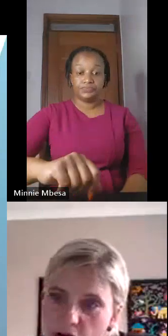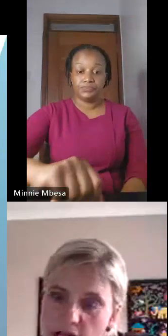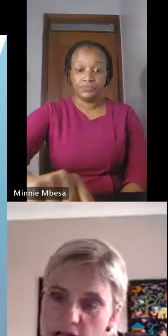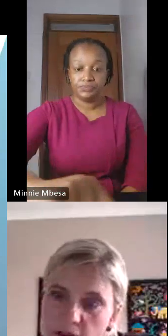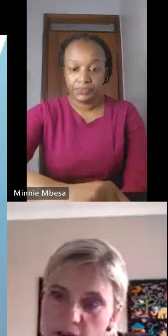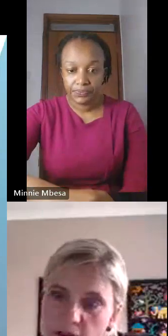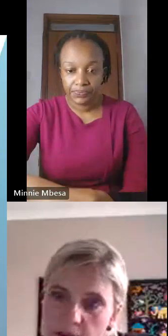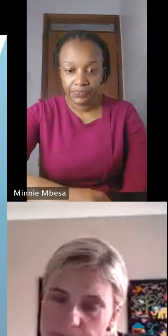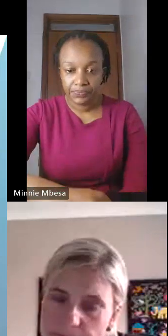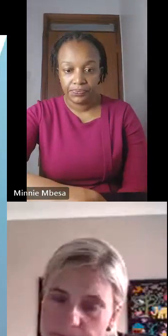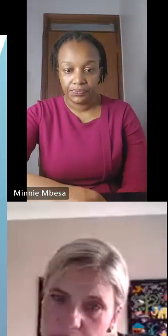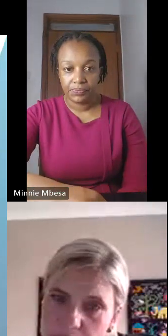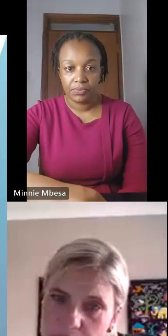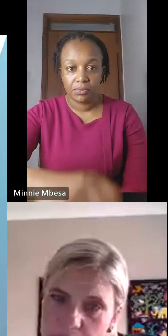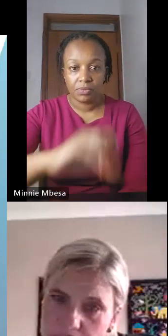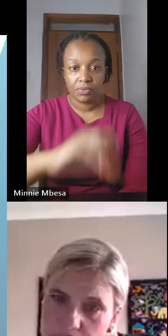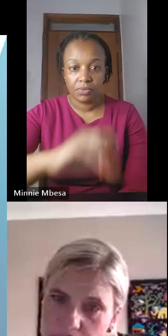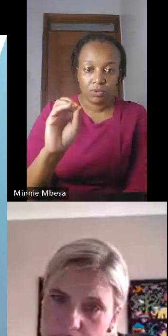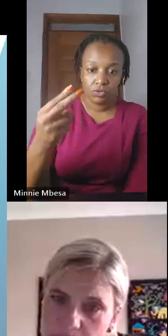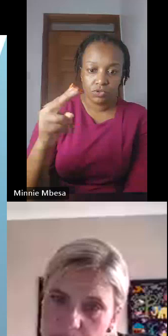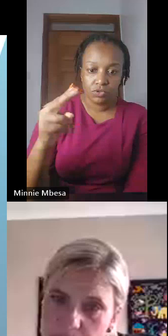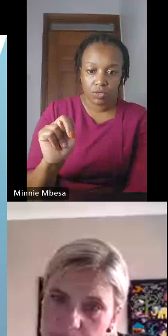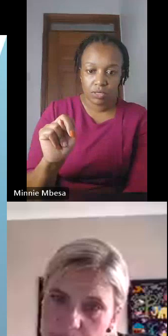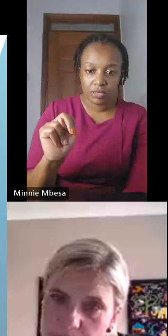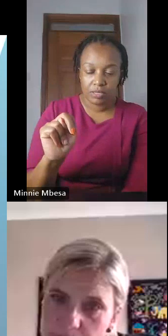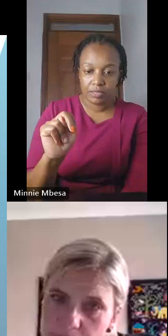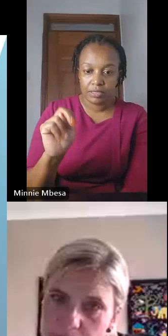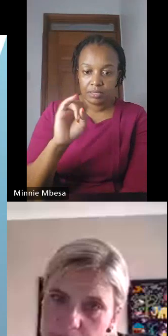Hi, John. Can you hear me?